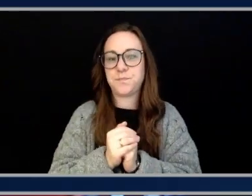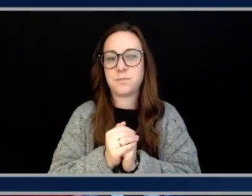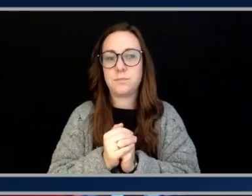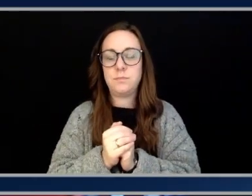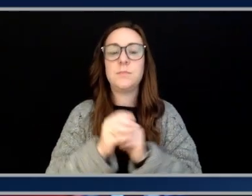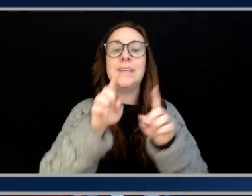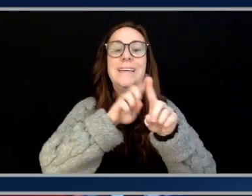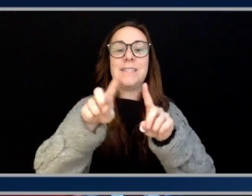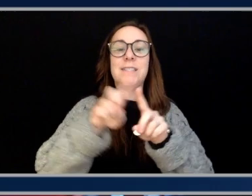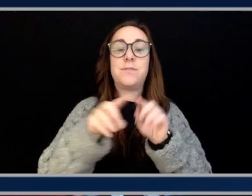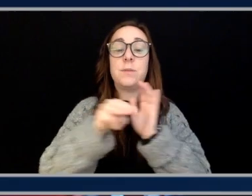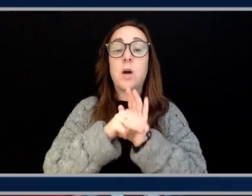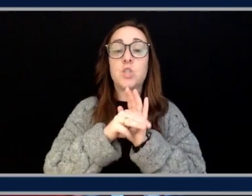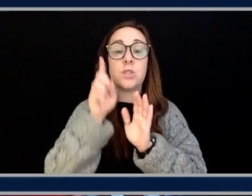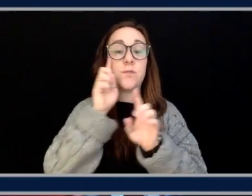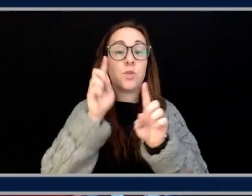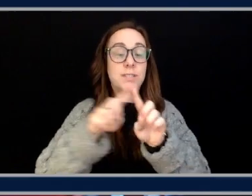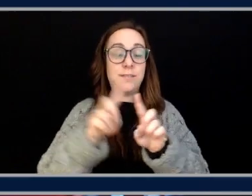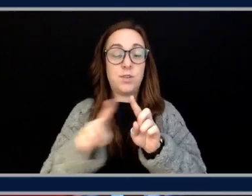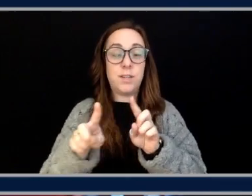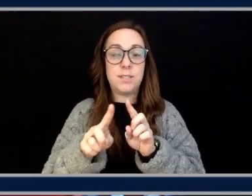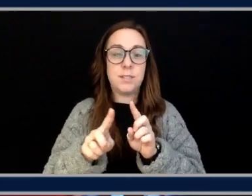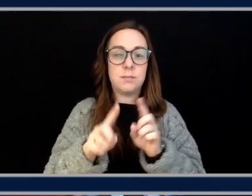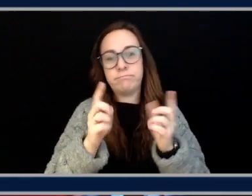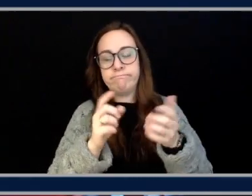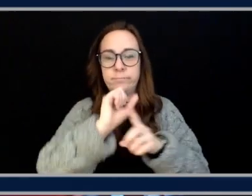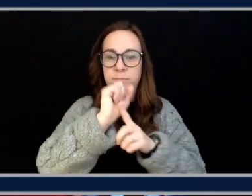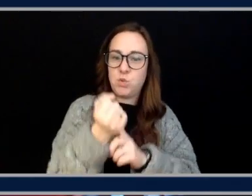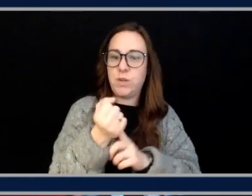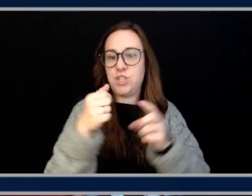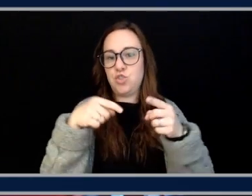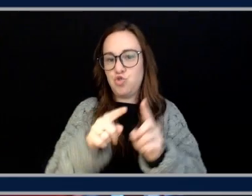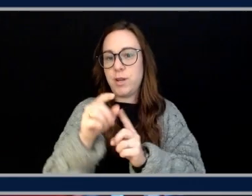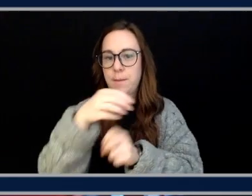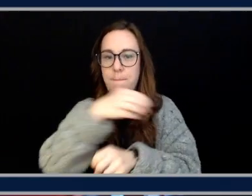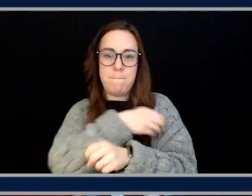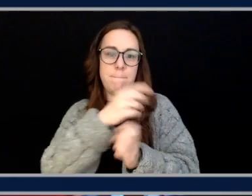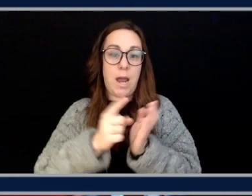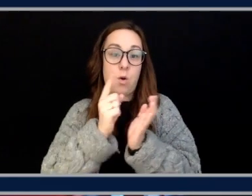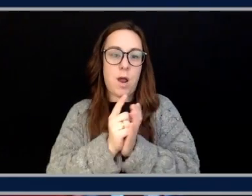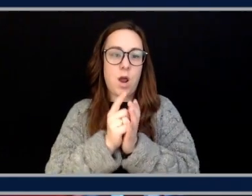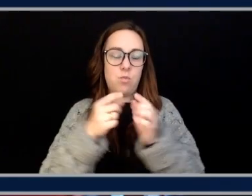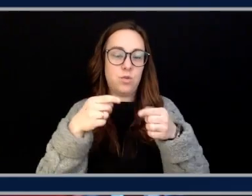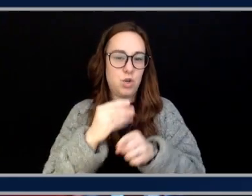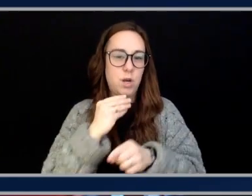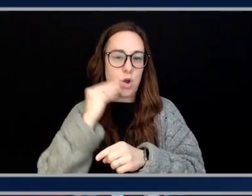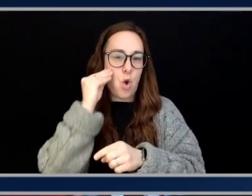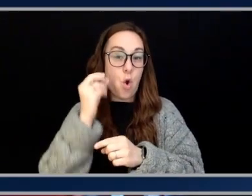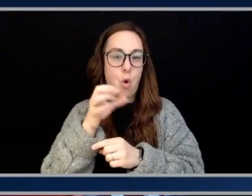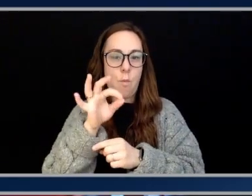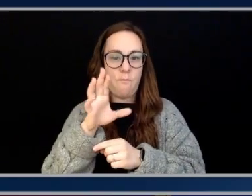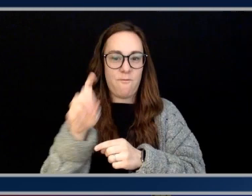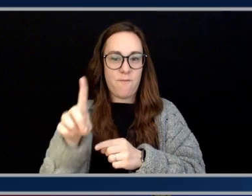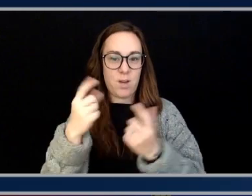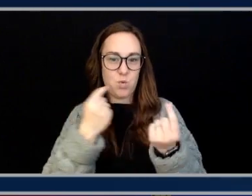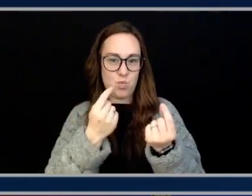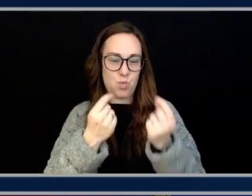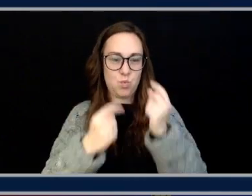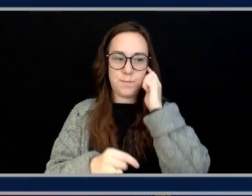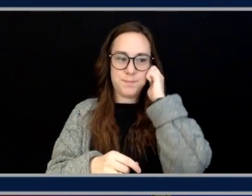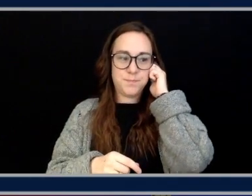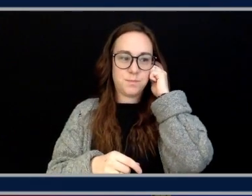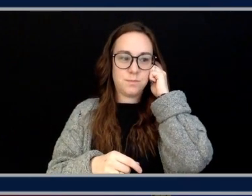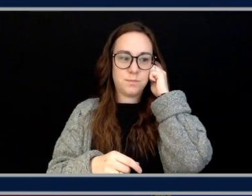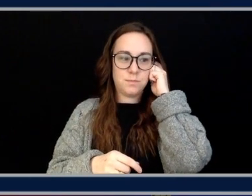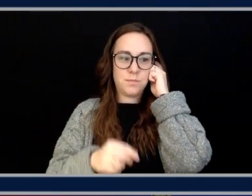different domains during Power Hour and provide links to those during our home fund that we did. So it sounds like, is Power Hour a more